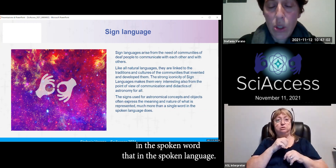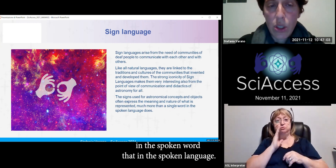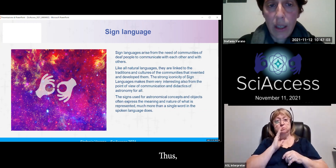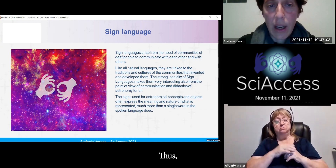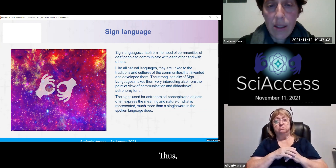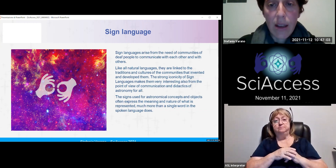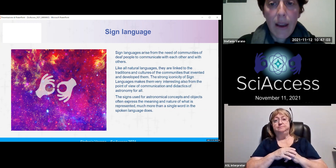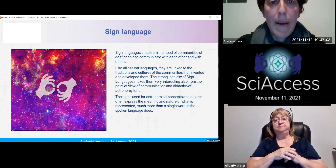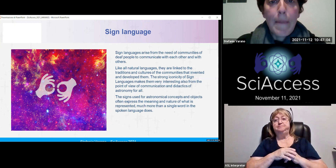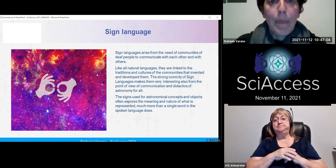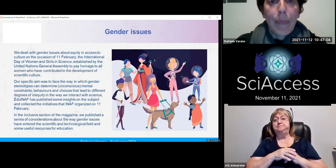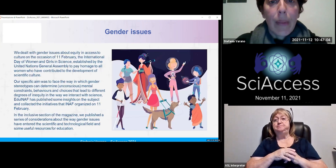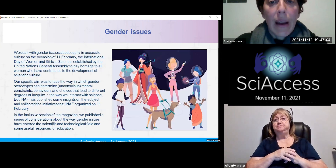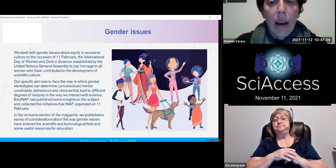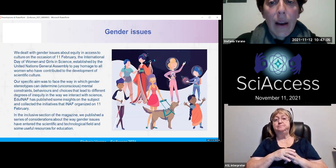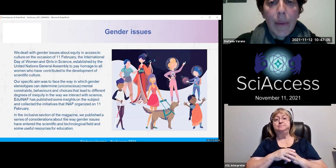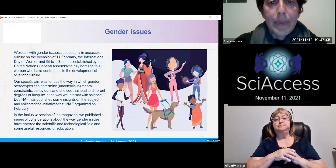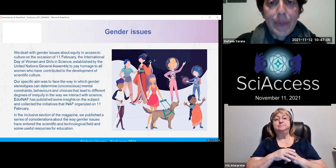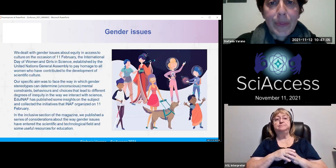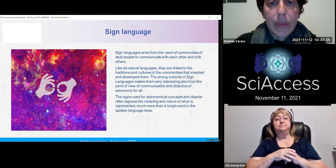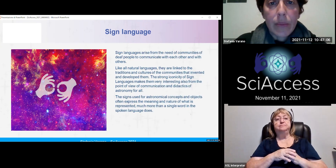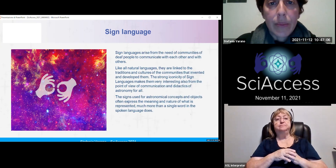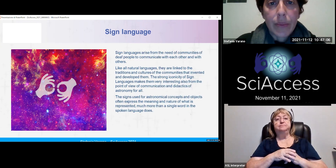spoken language does.